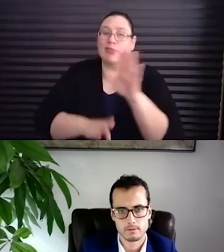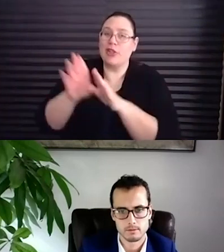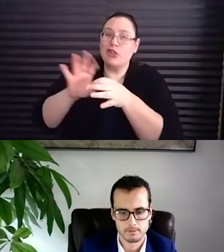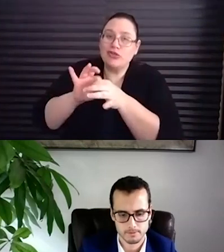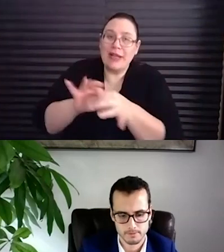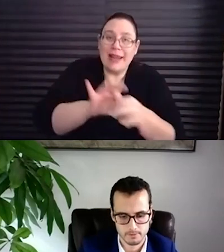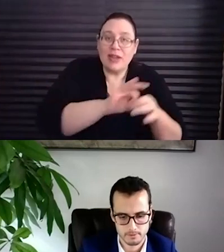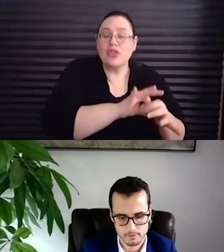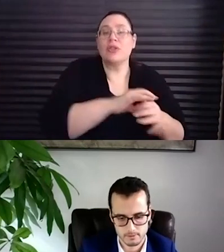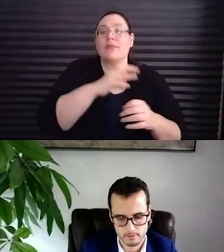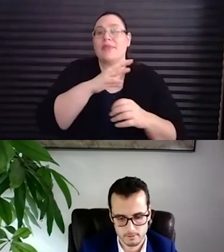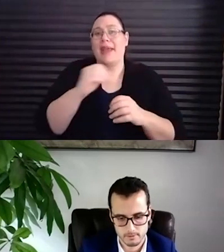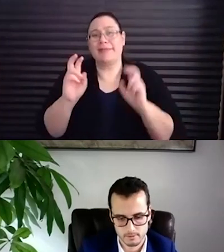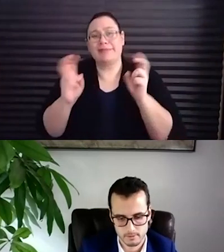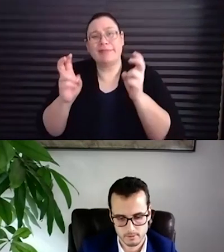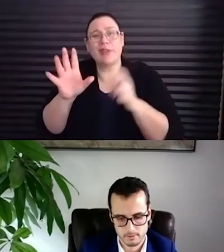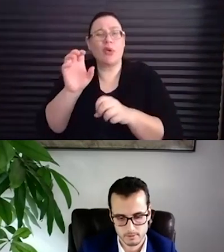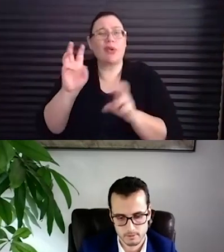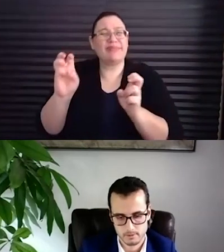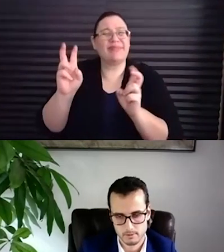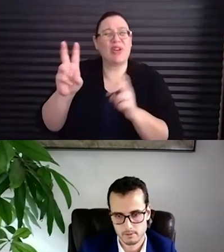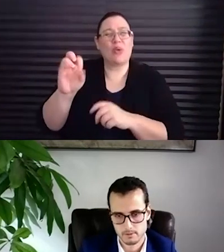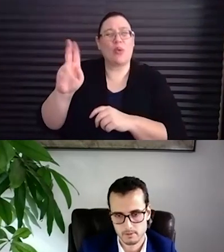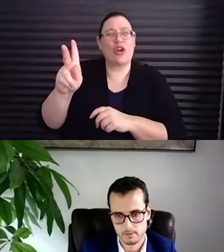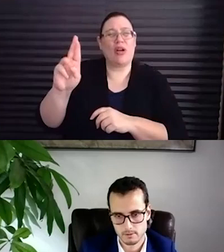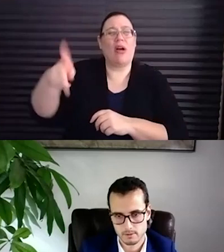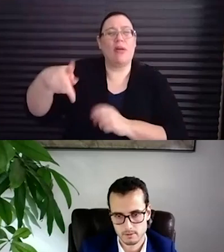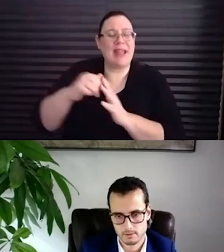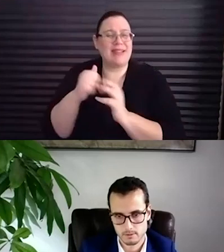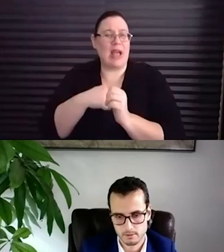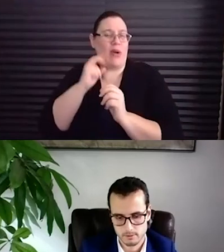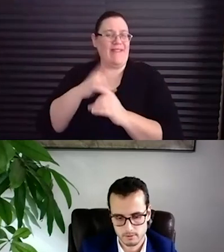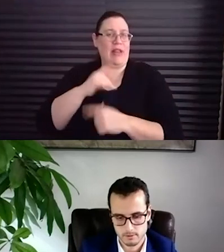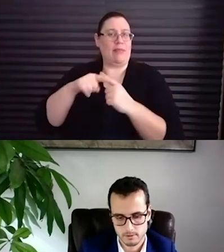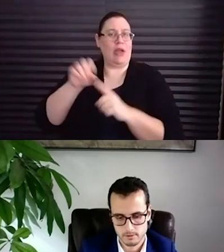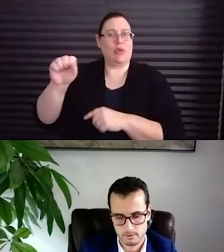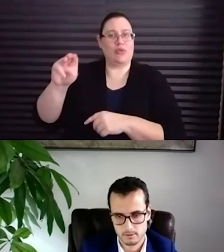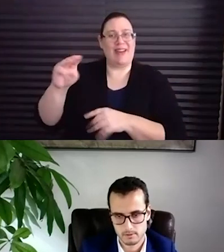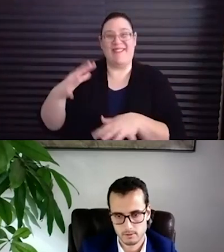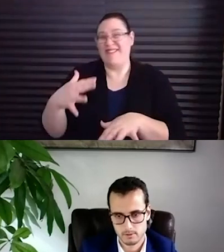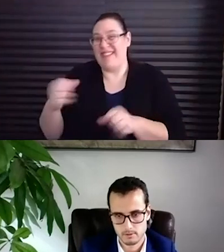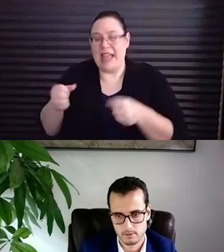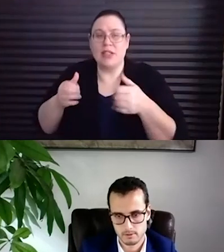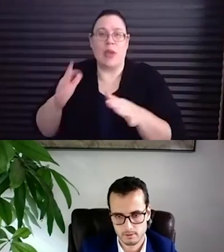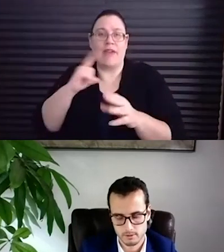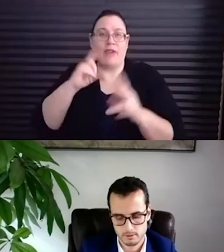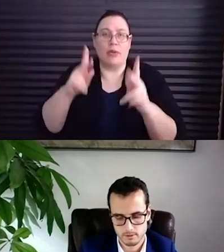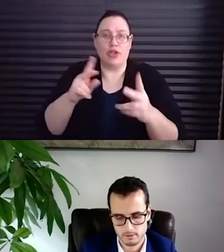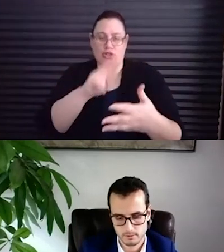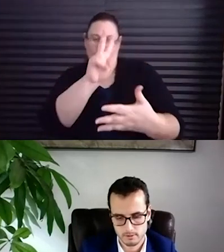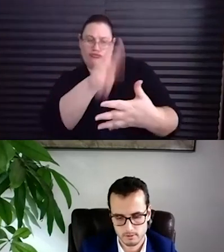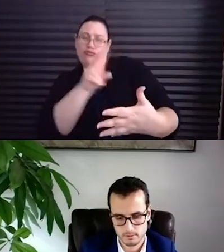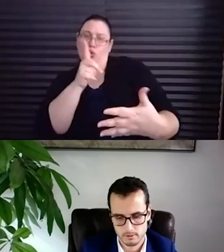but also it's kind of your workup. You know, that's how I always viewed social media, is that it's the fastest way somebody can just quickly take a look at who you